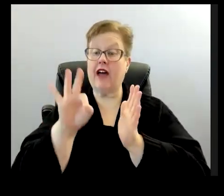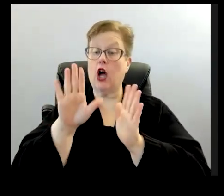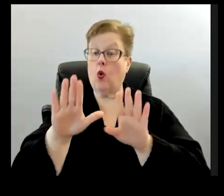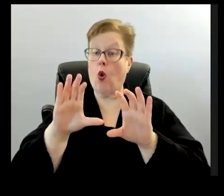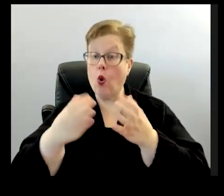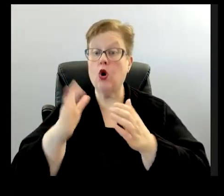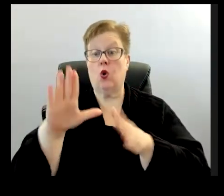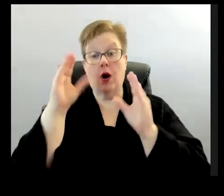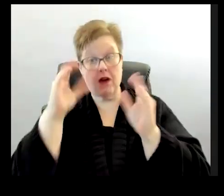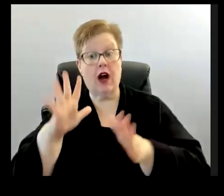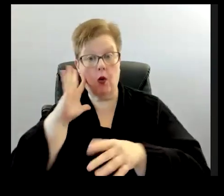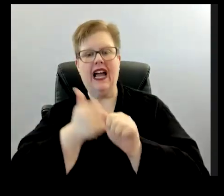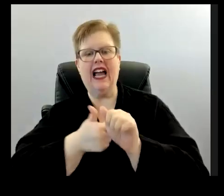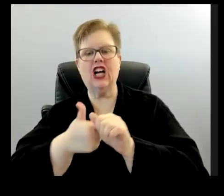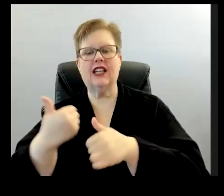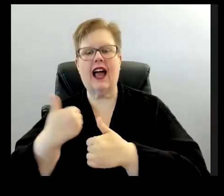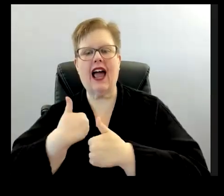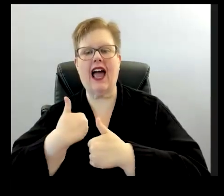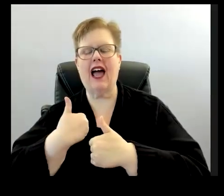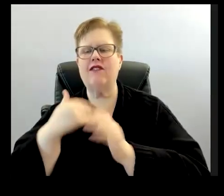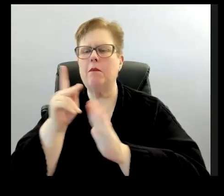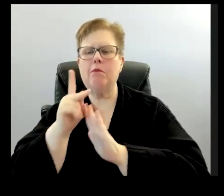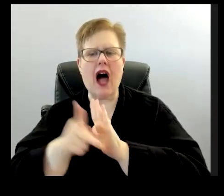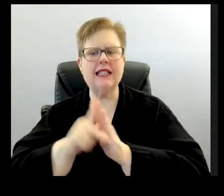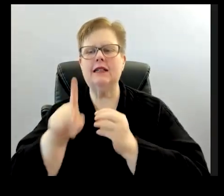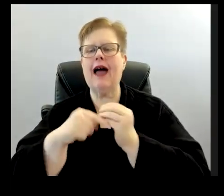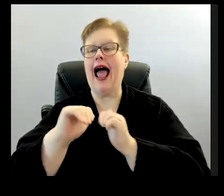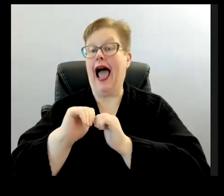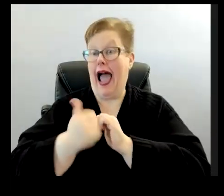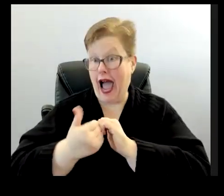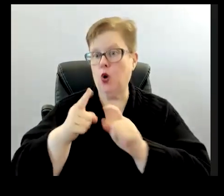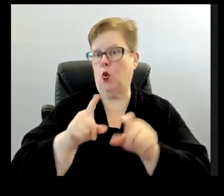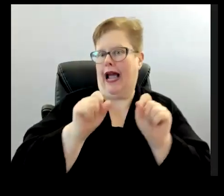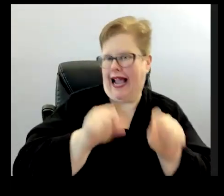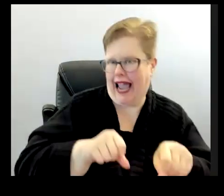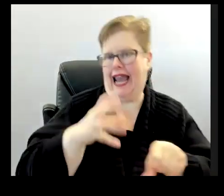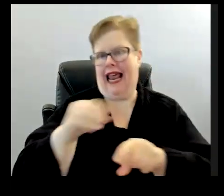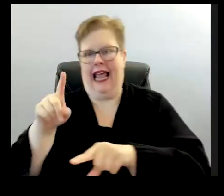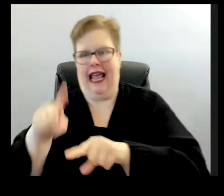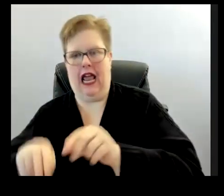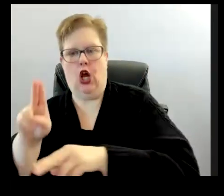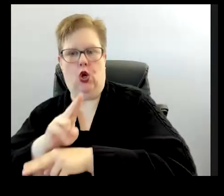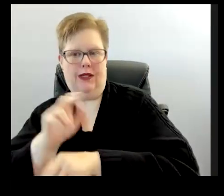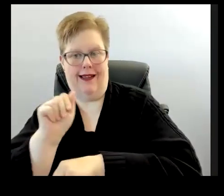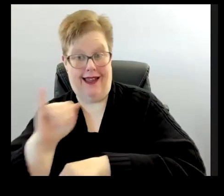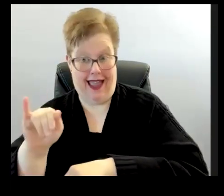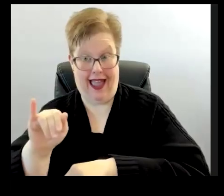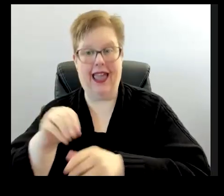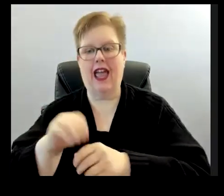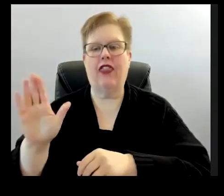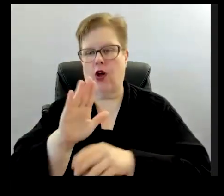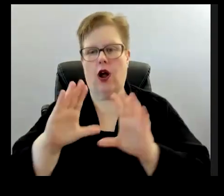courses, your professors will each have policies about how you can and cannot use AI in their